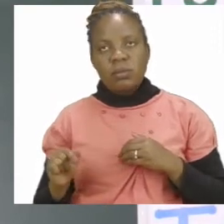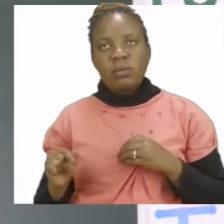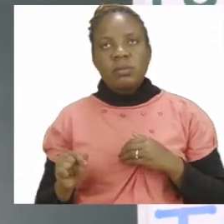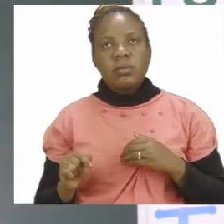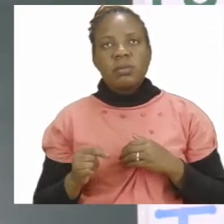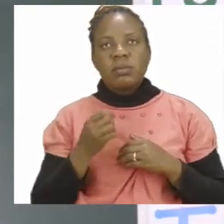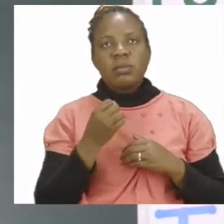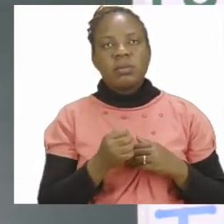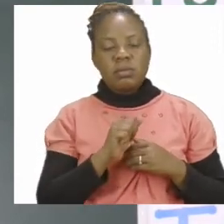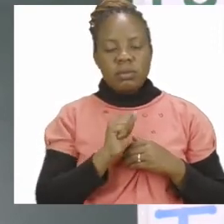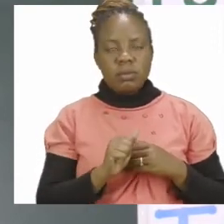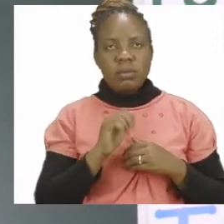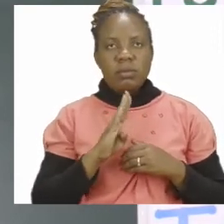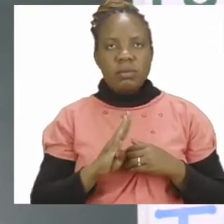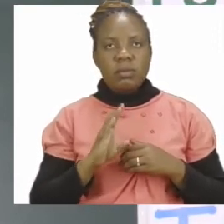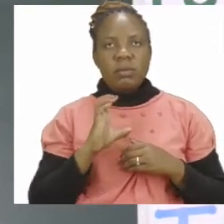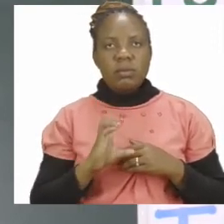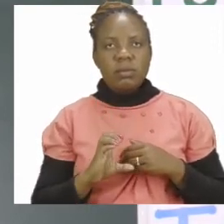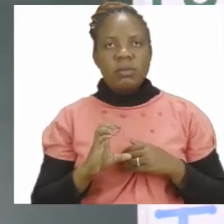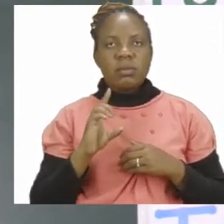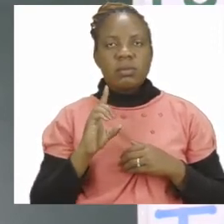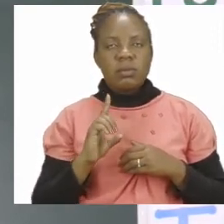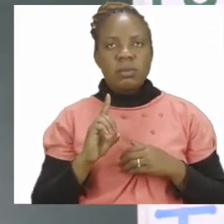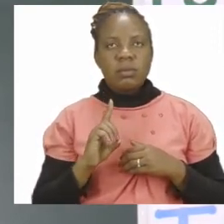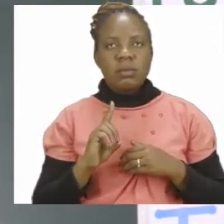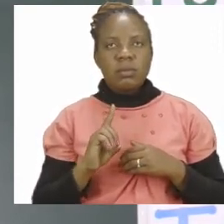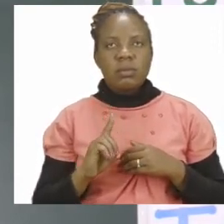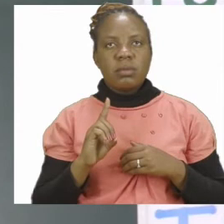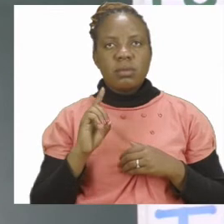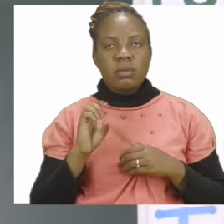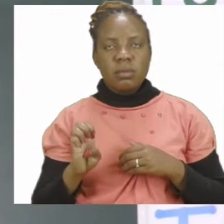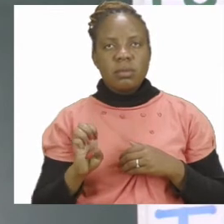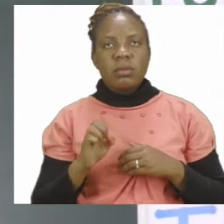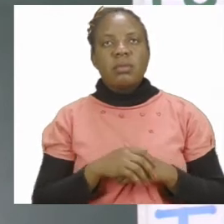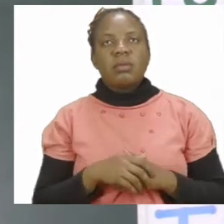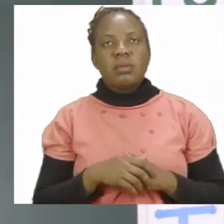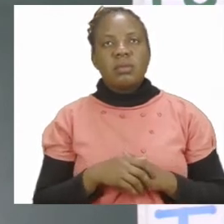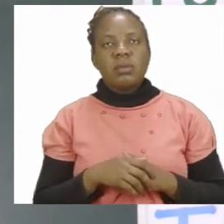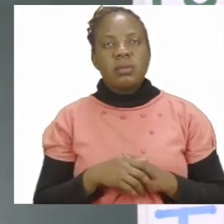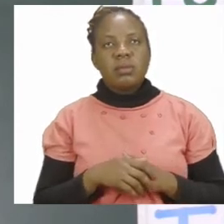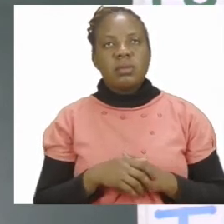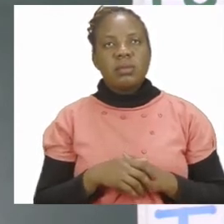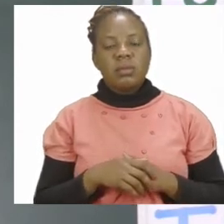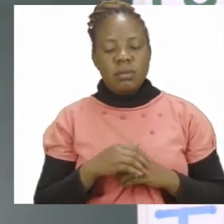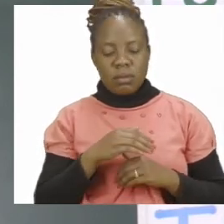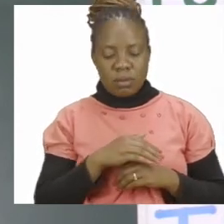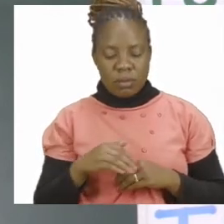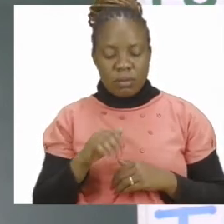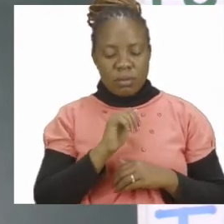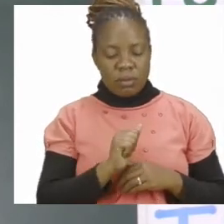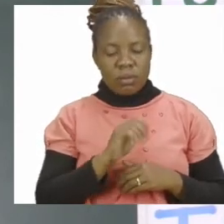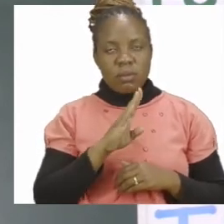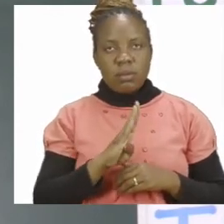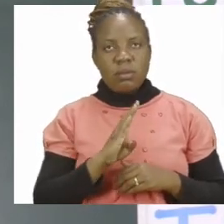all your letters A, B, C, D, and E at the bottom of